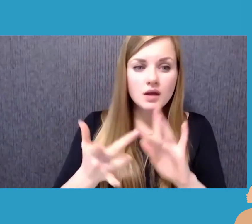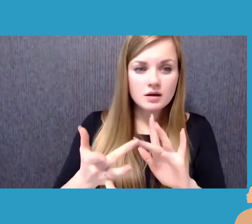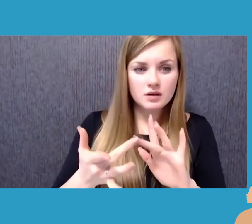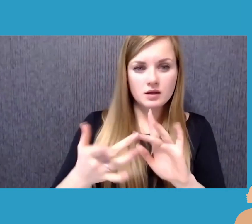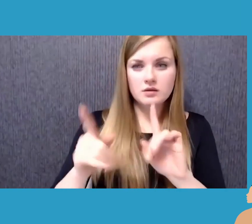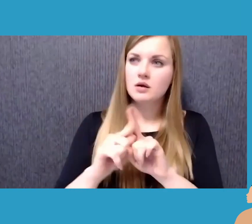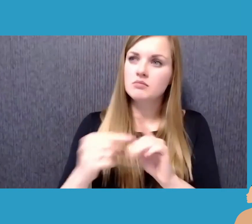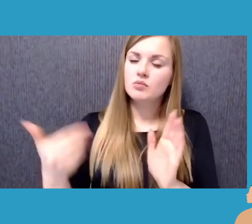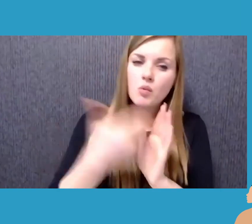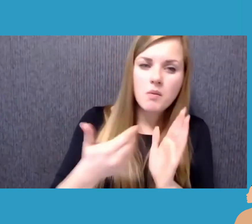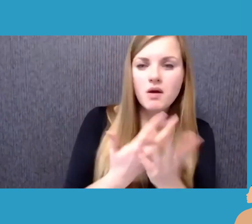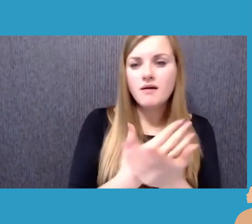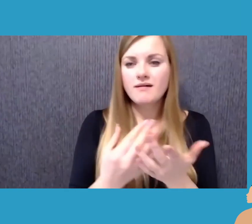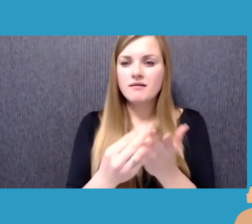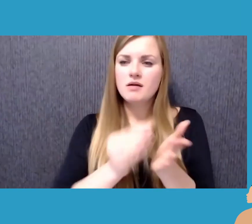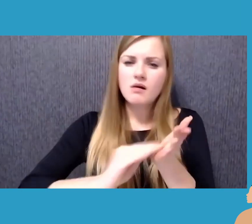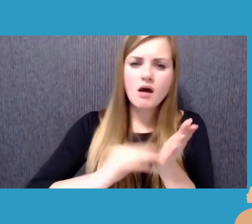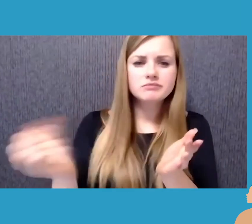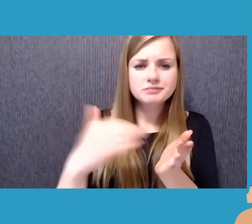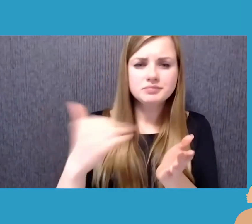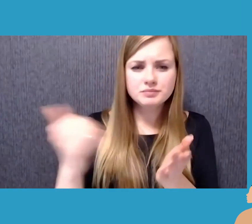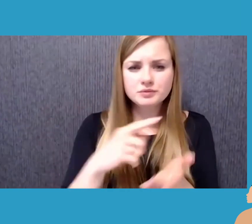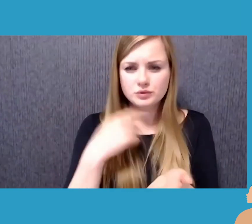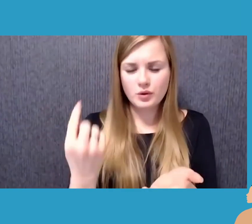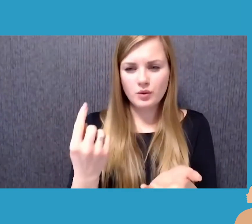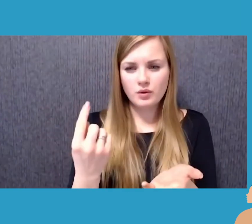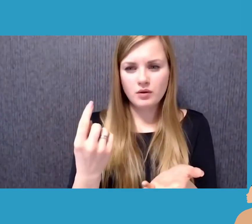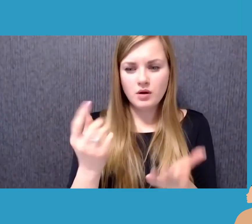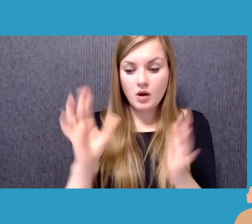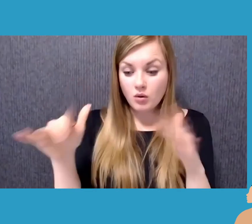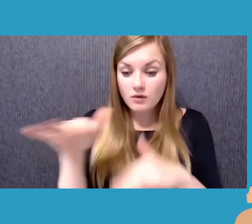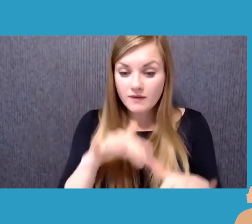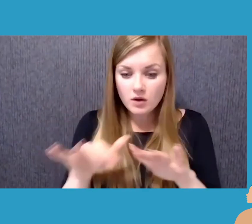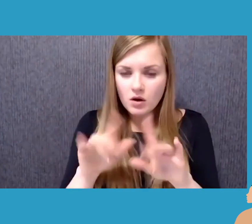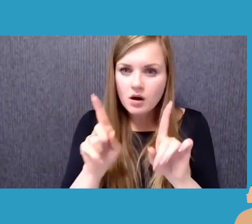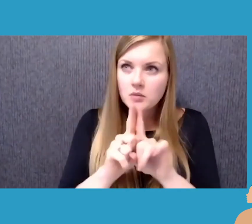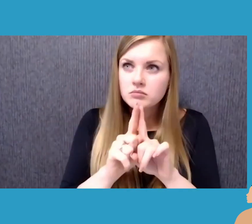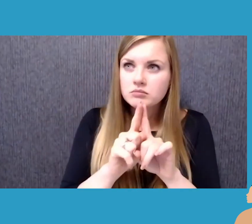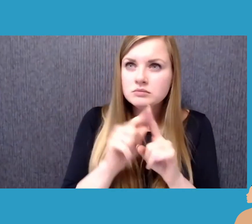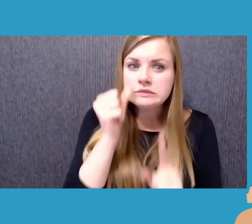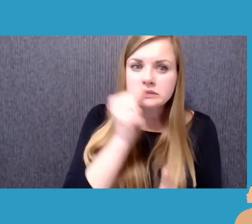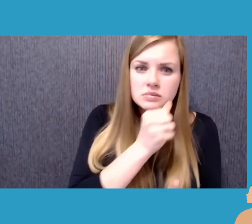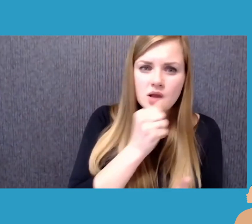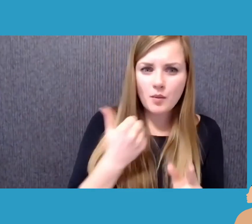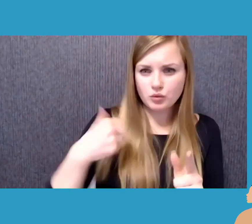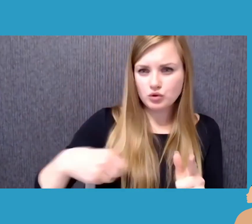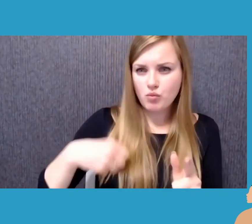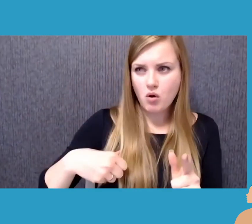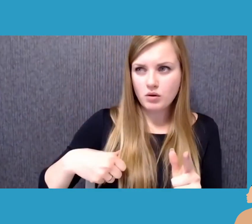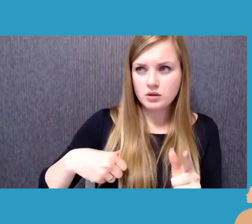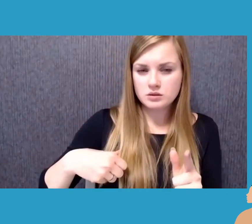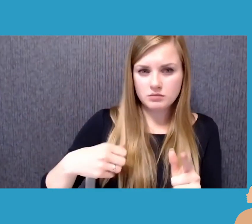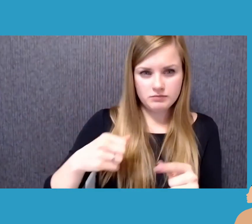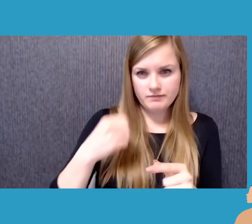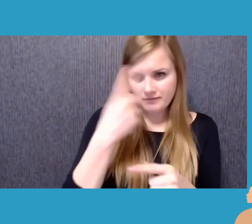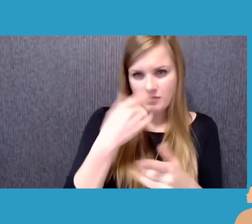ourselves. That is why there are a number of commentators who are eager, especially the